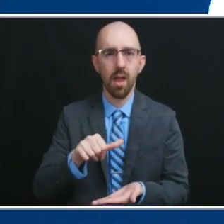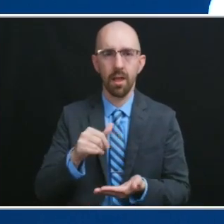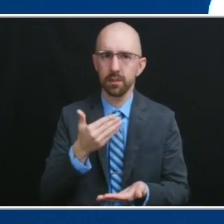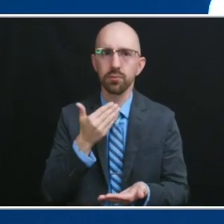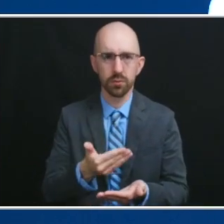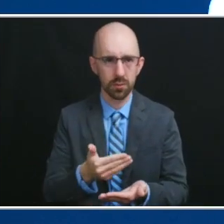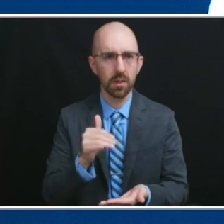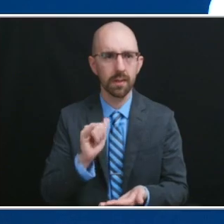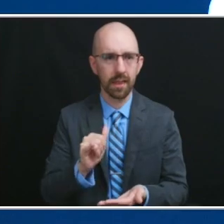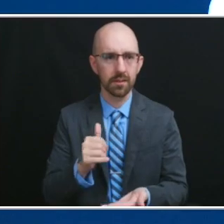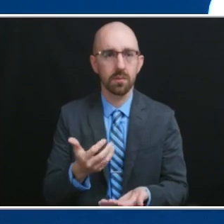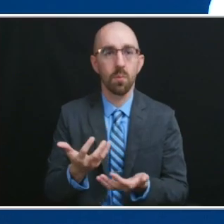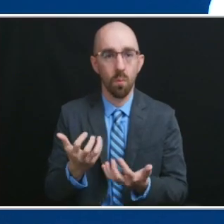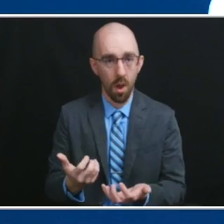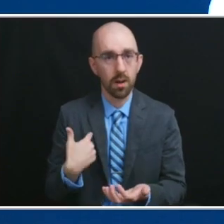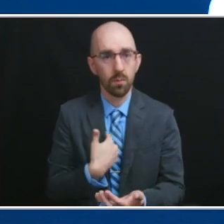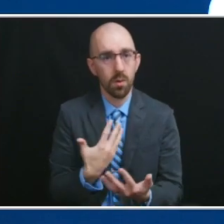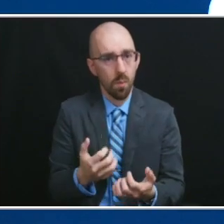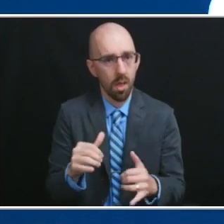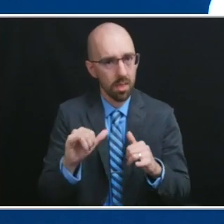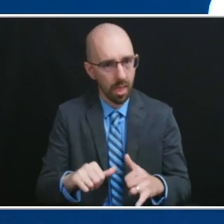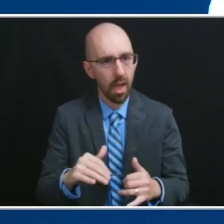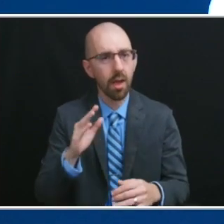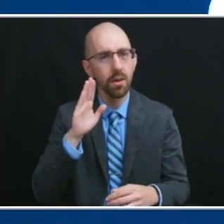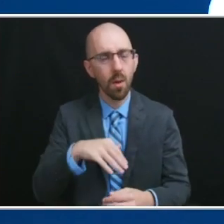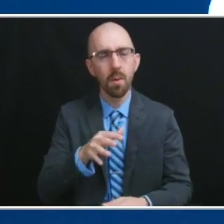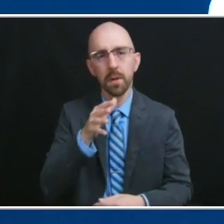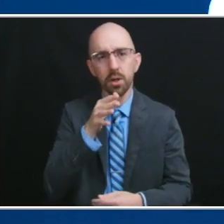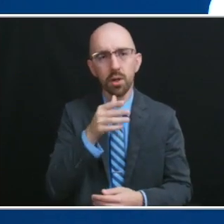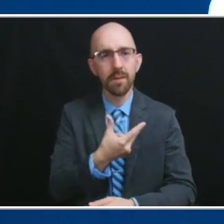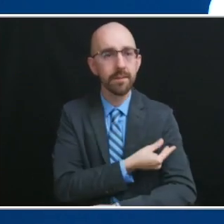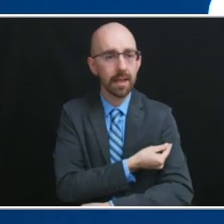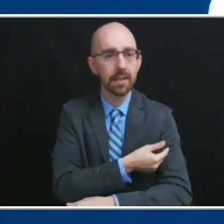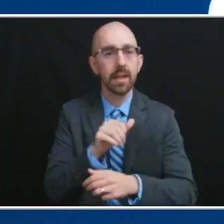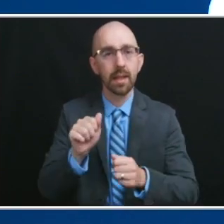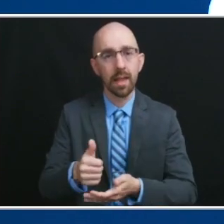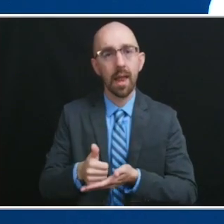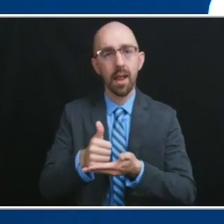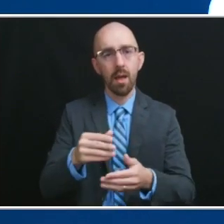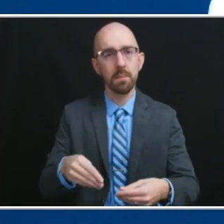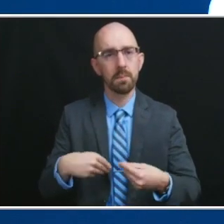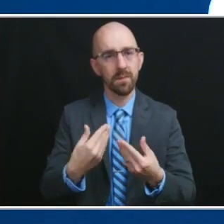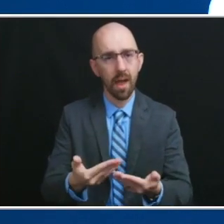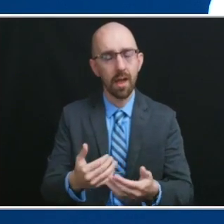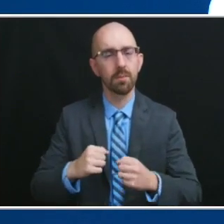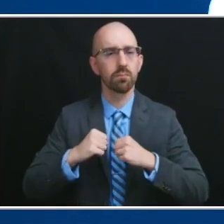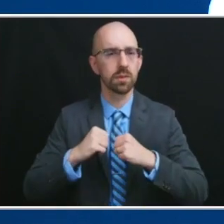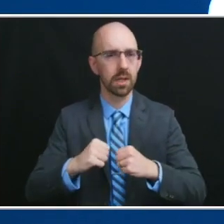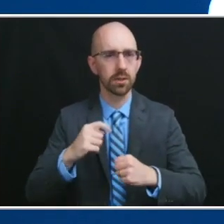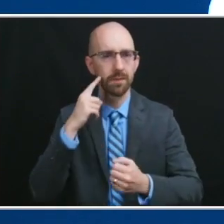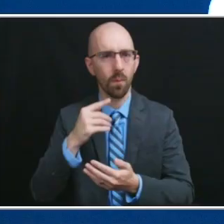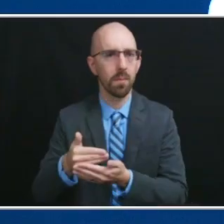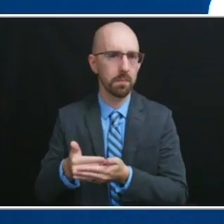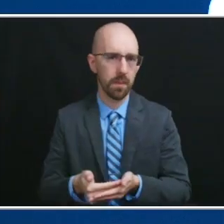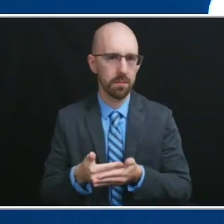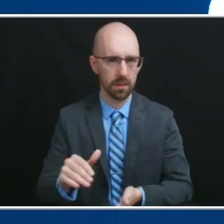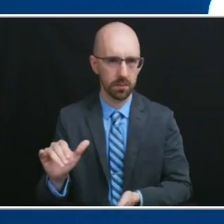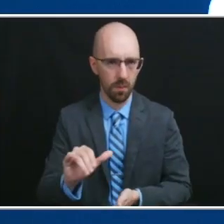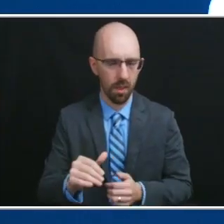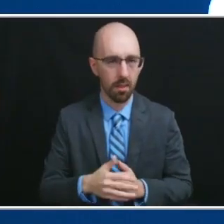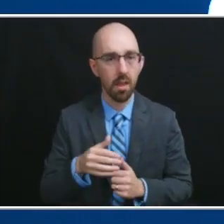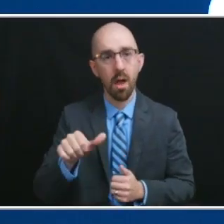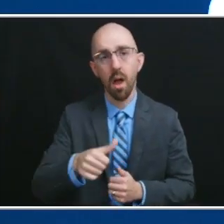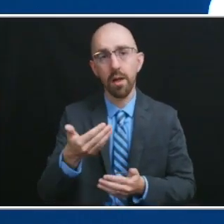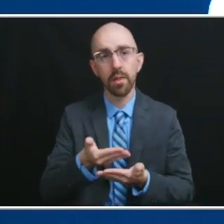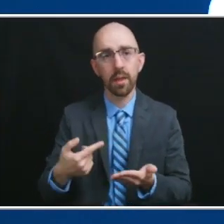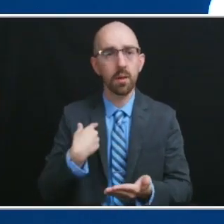wanted. We know that, again, maternal vaccination can help provide protection for baby as well. And one other thing, as we've talked about with